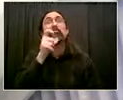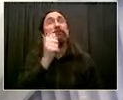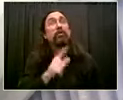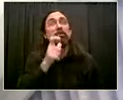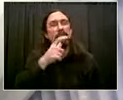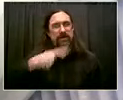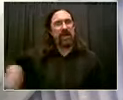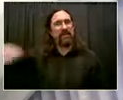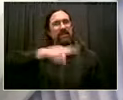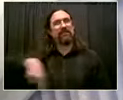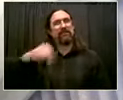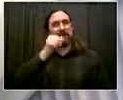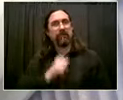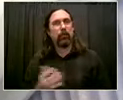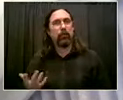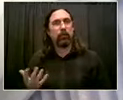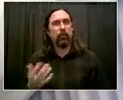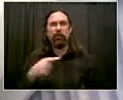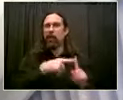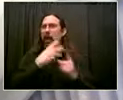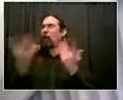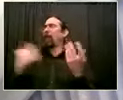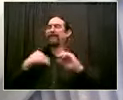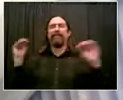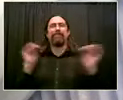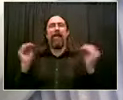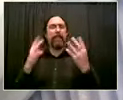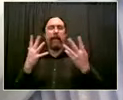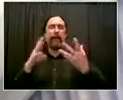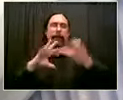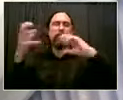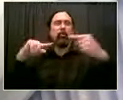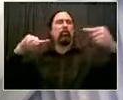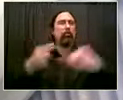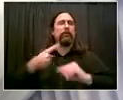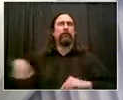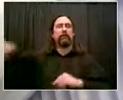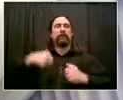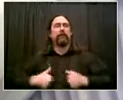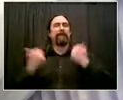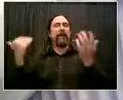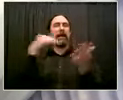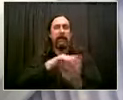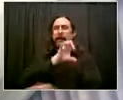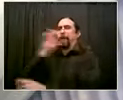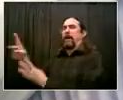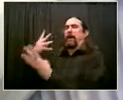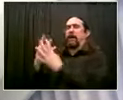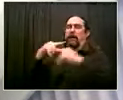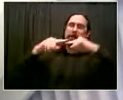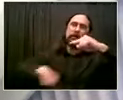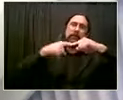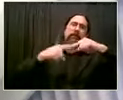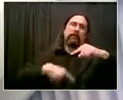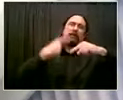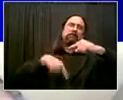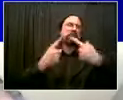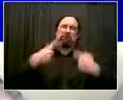for this bill. Thank you, Mr. Mayor, for presenting it. And I'm great. I'm hoping that this state will get this passed this week.